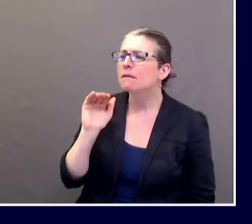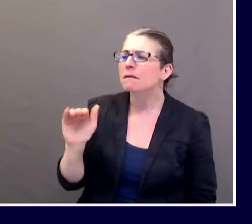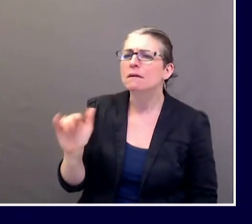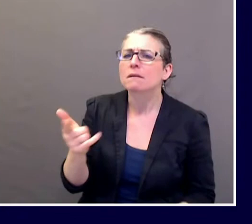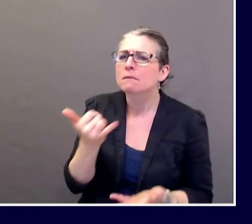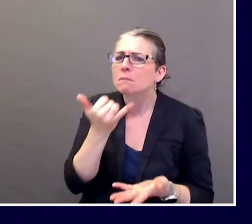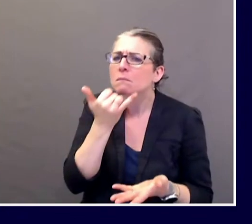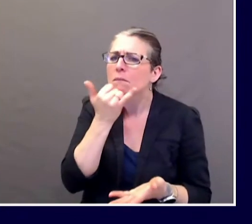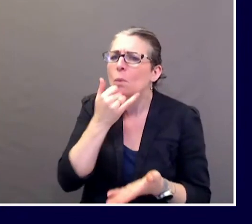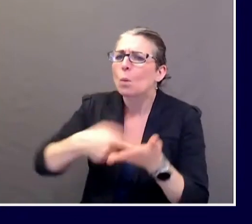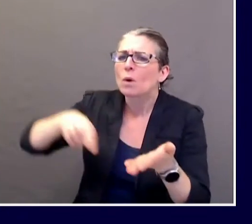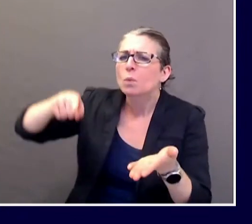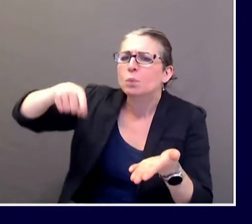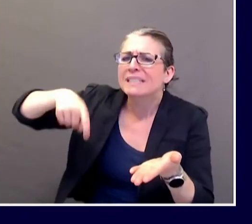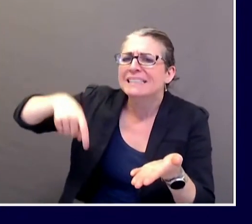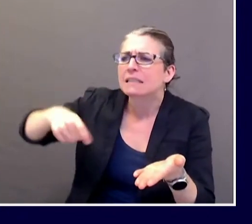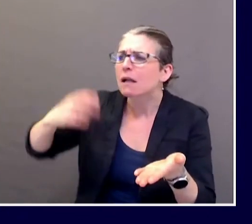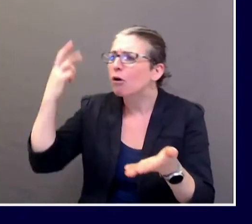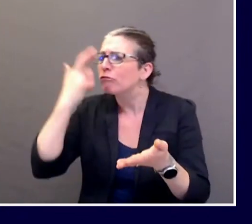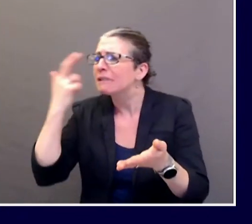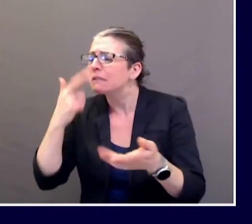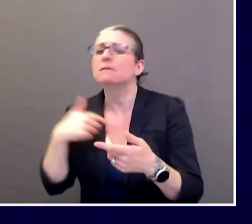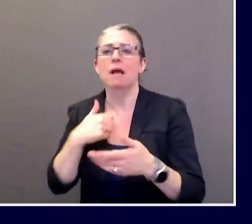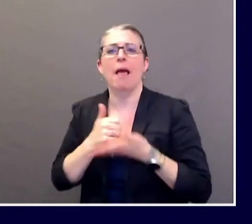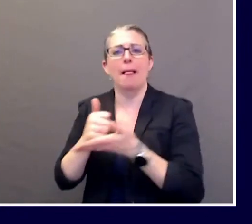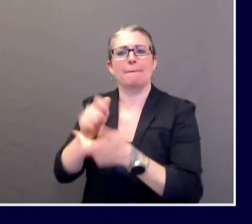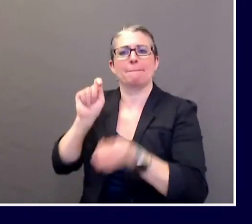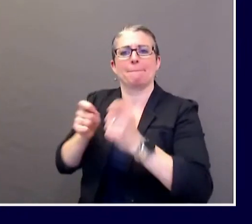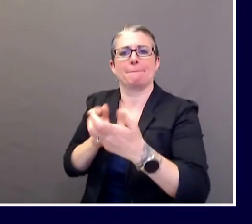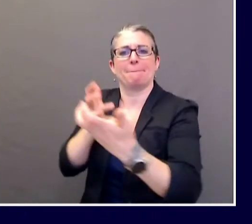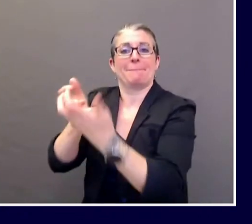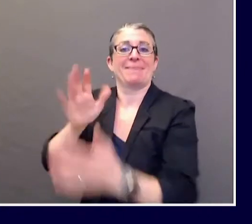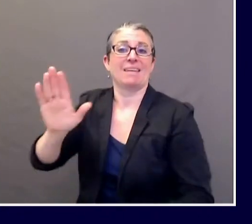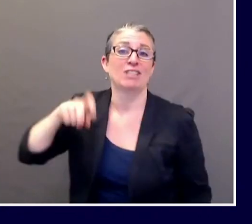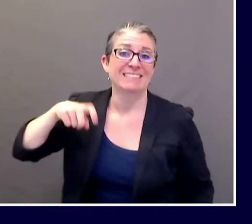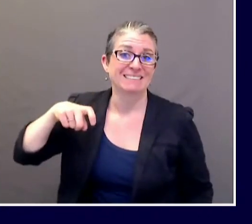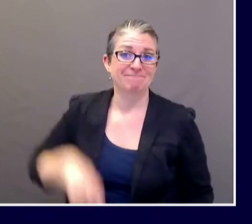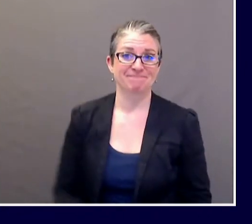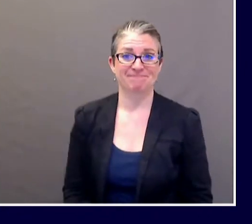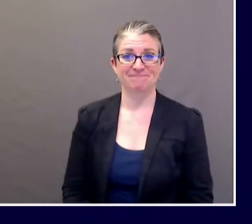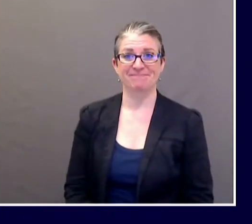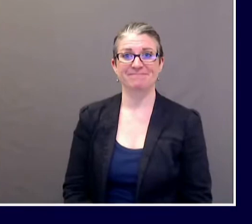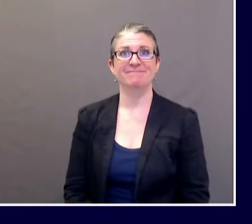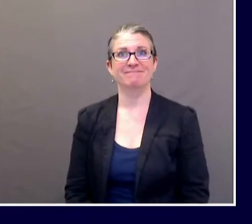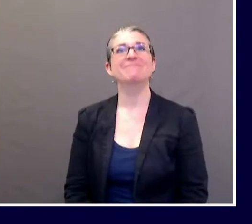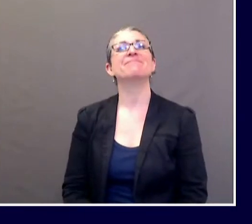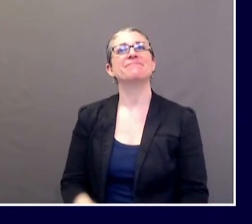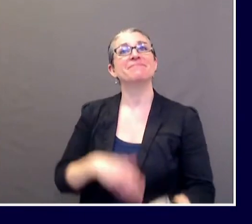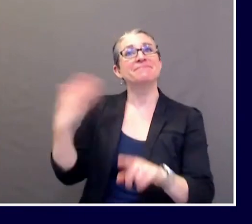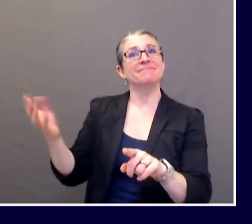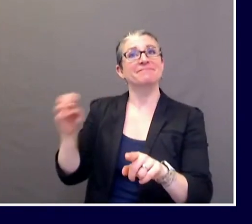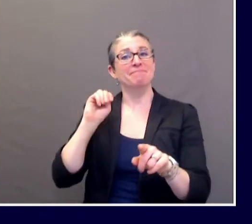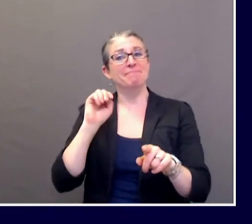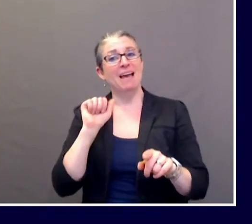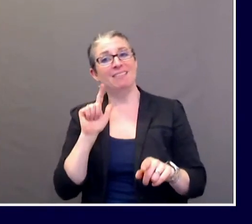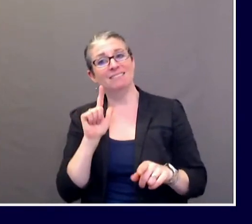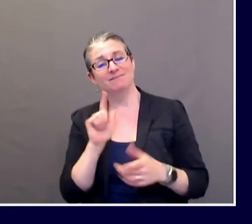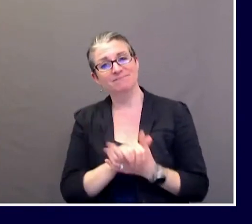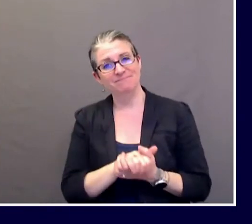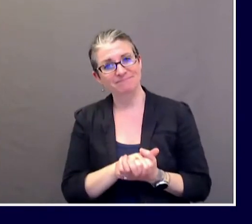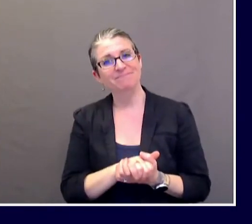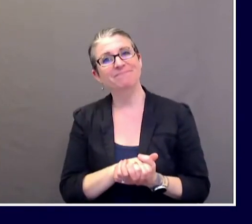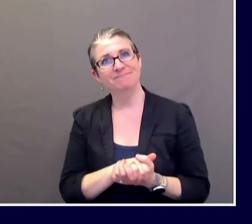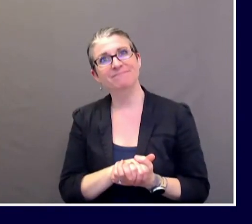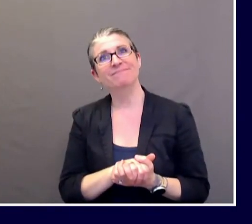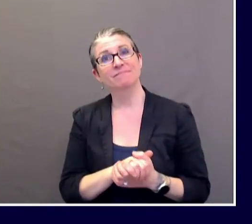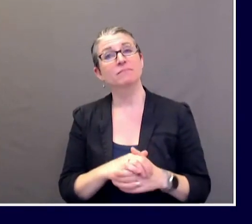Let me turn it over to Mal Meyer next. All right, thanks, Dr. Shah. My question is, outdoor gathering